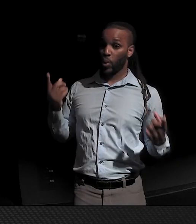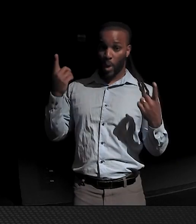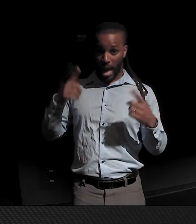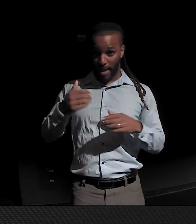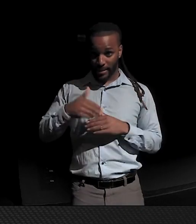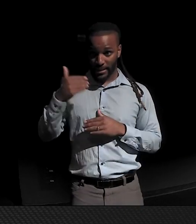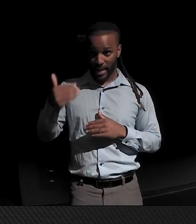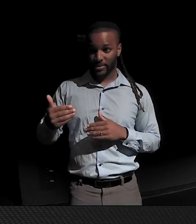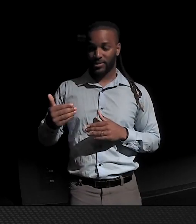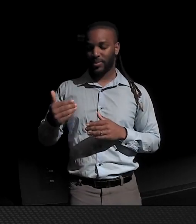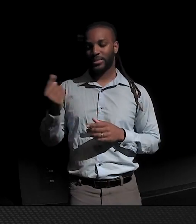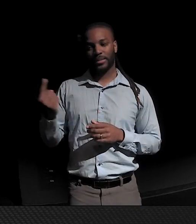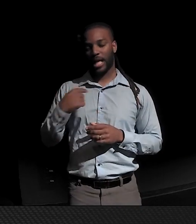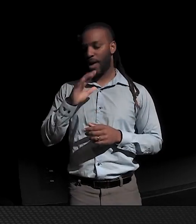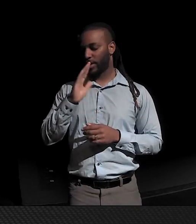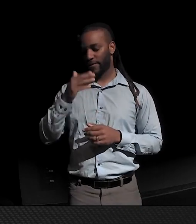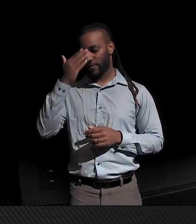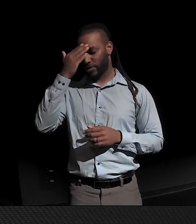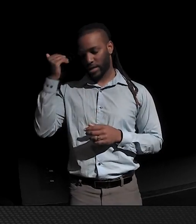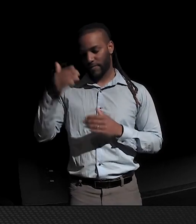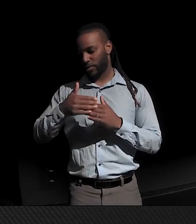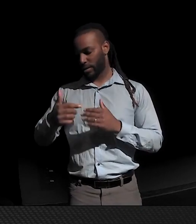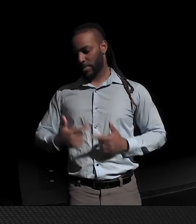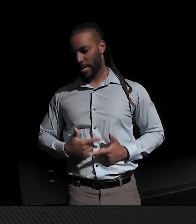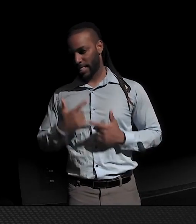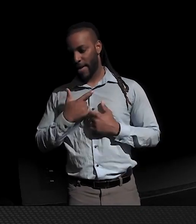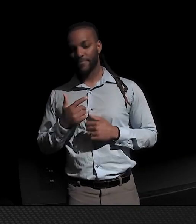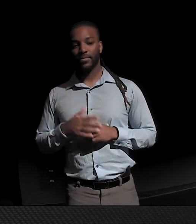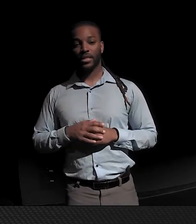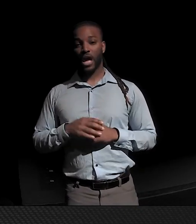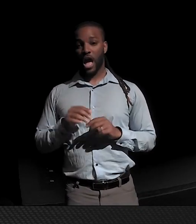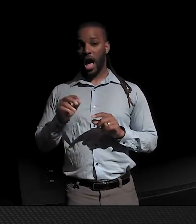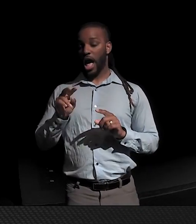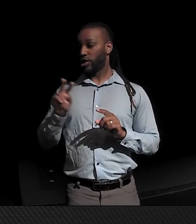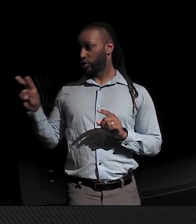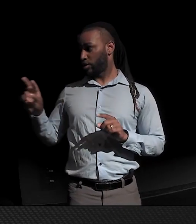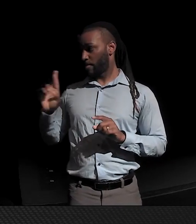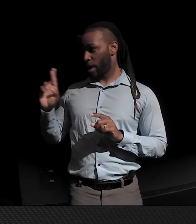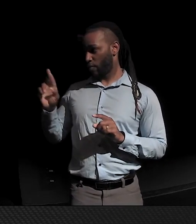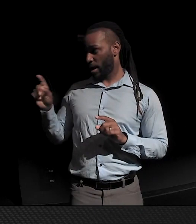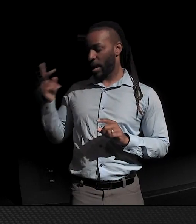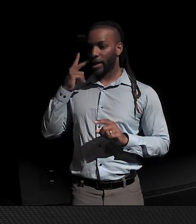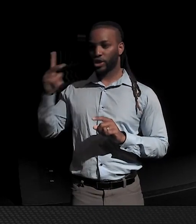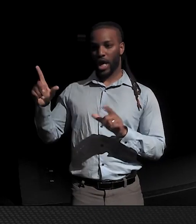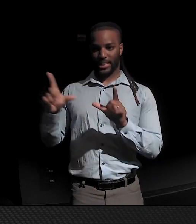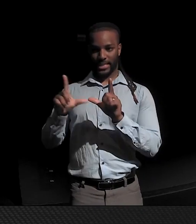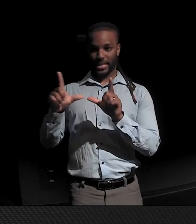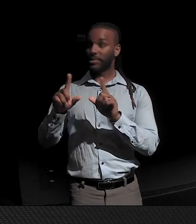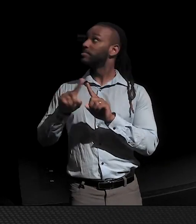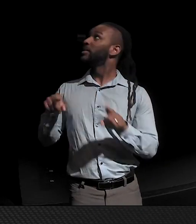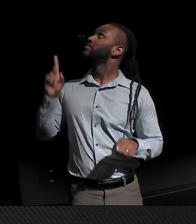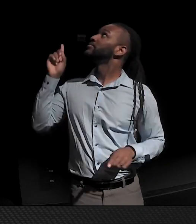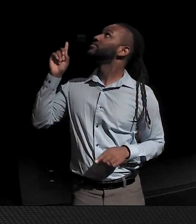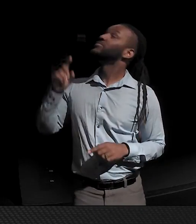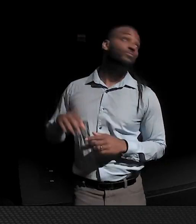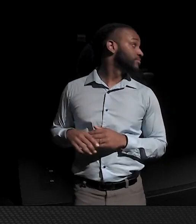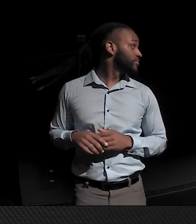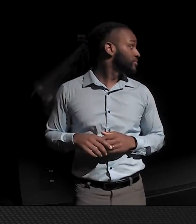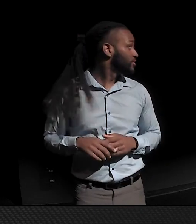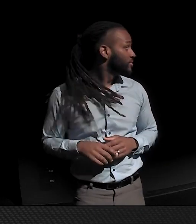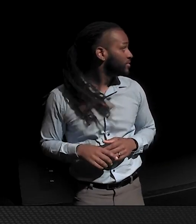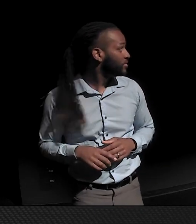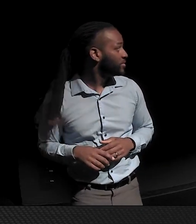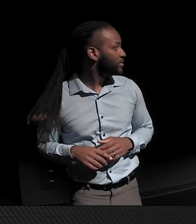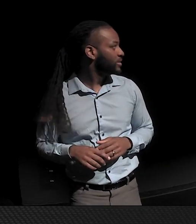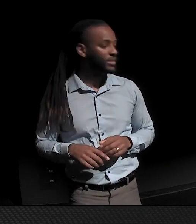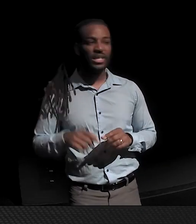next will be something that I'll never forget for the rest of my life. I looked to my right and I saw this license plate. And it can be